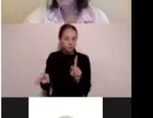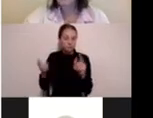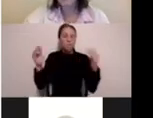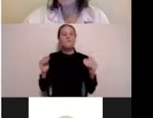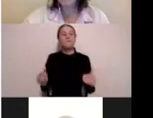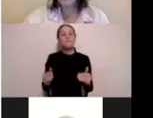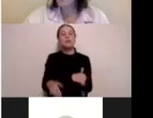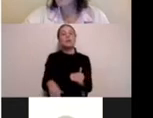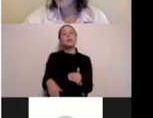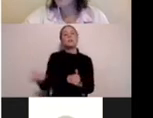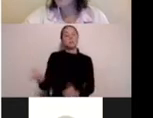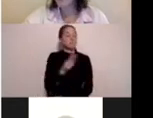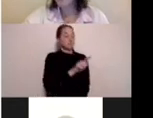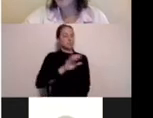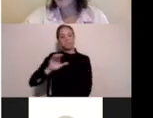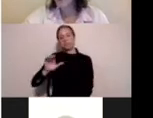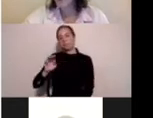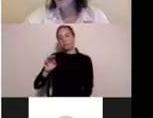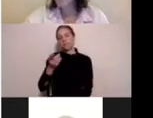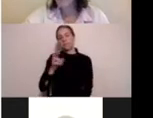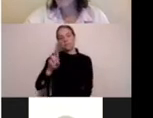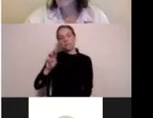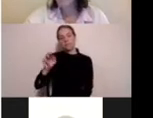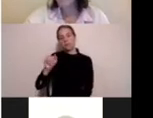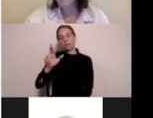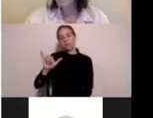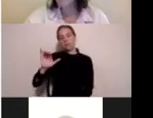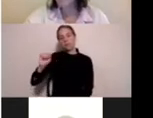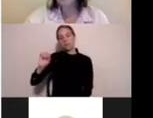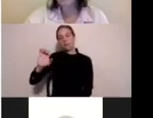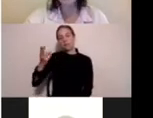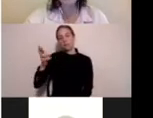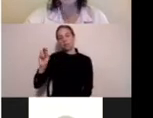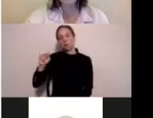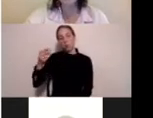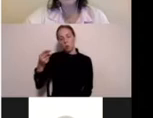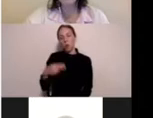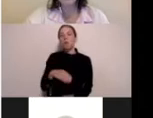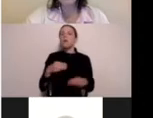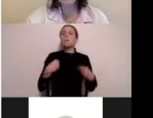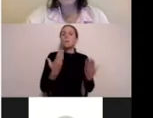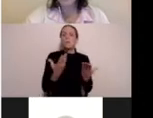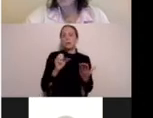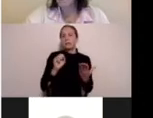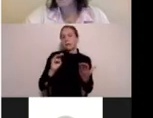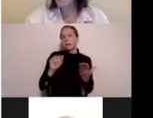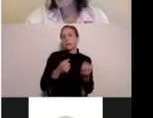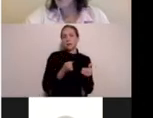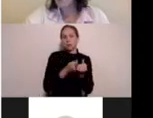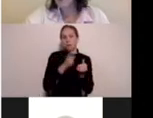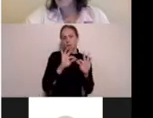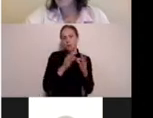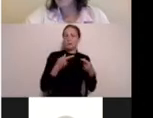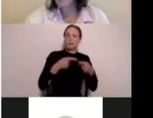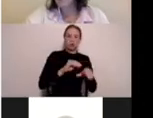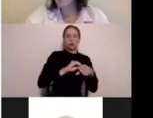we will hear from Cure SMA's Dr. Mary Schroth about providing SMA direct support to families during the COVID-19 pandemic. And we will close